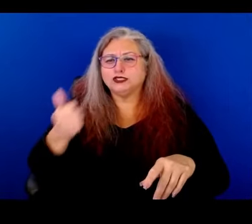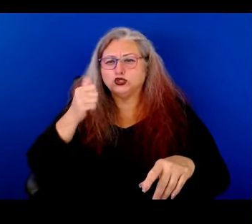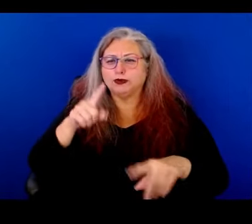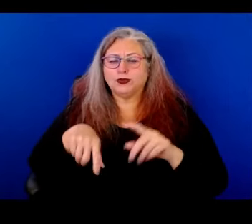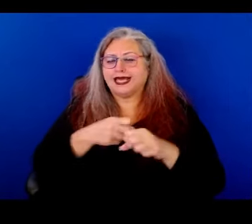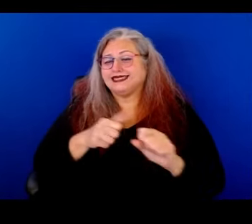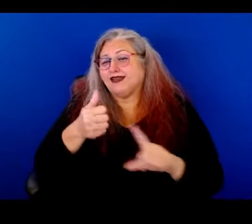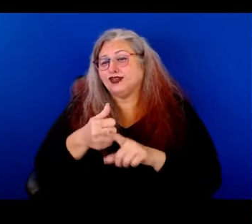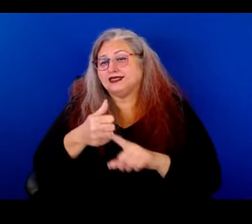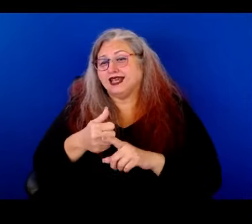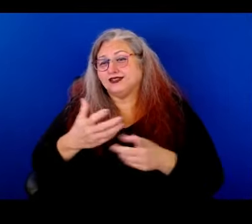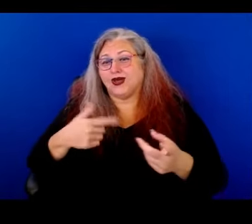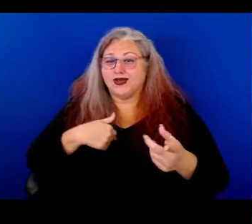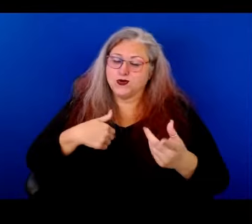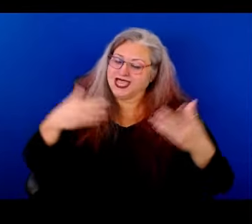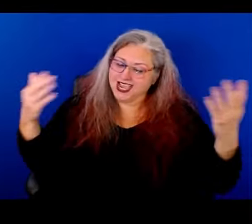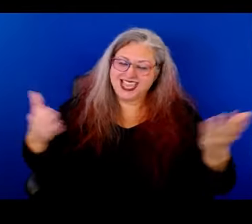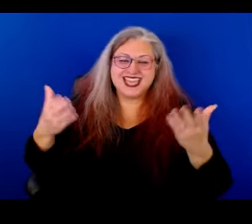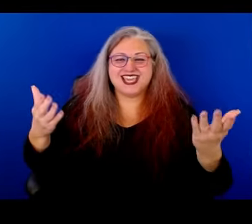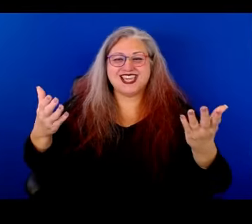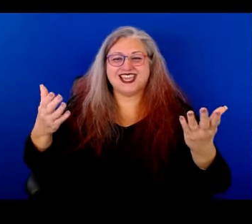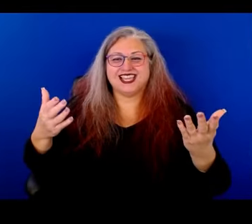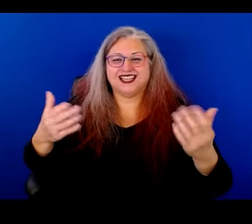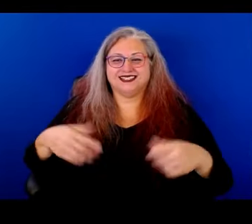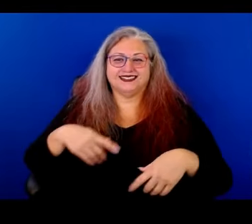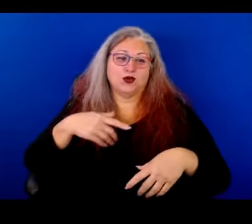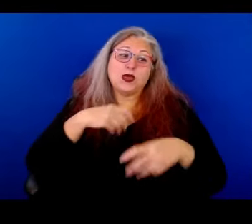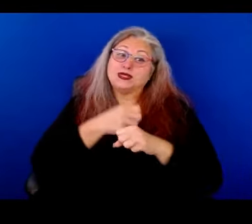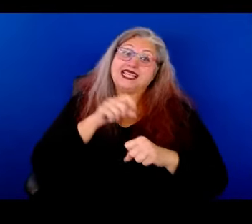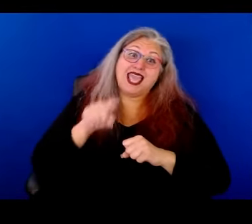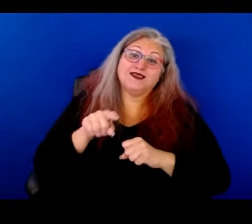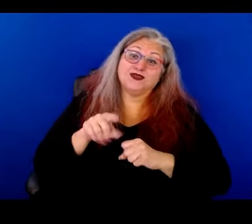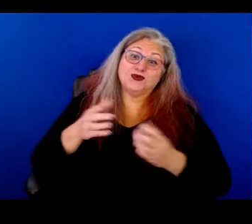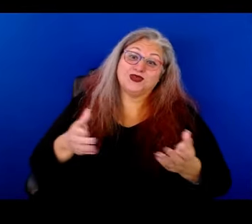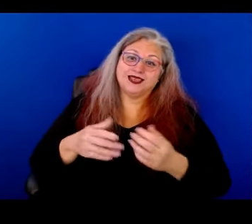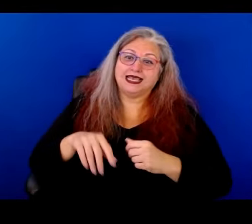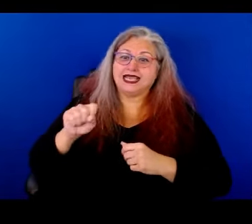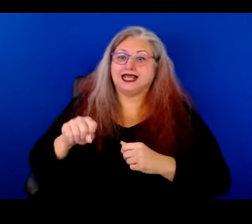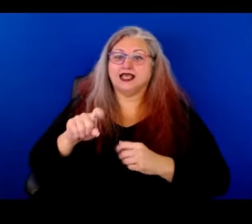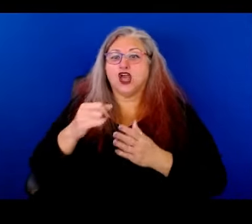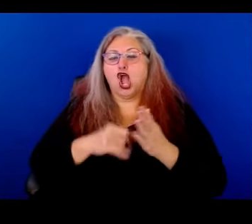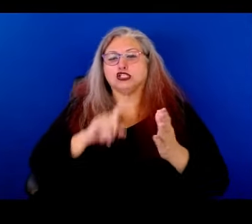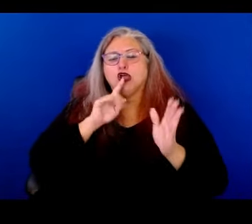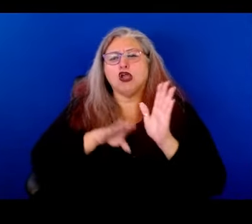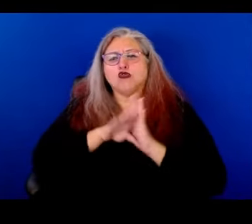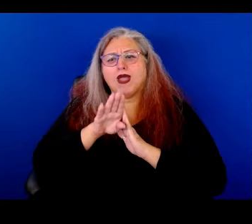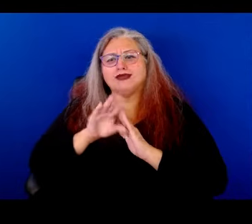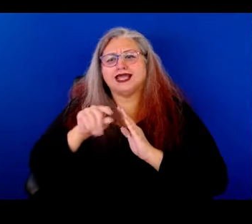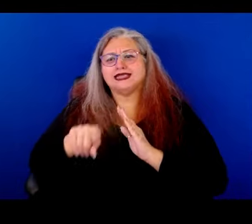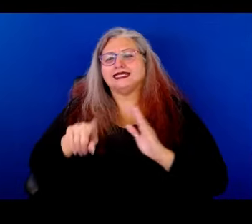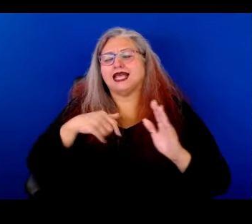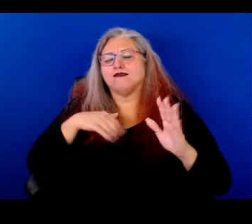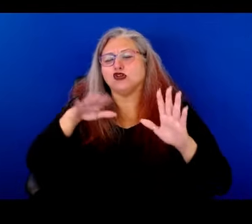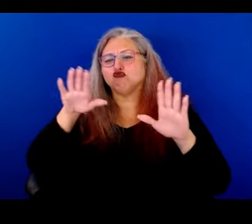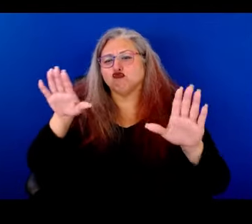save yourselves. So here we are. We're going to save you here. The arts are thriving. And there's this